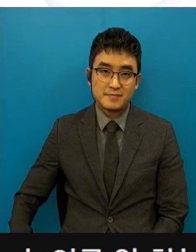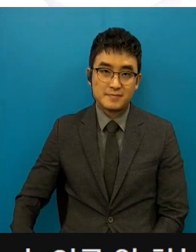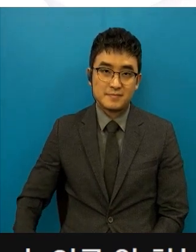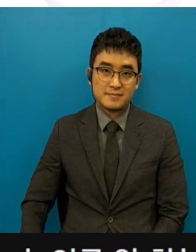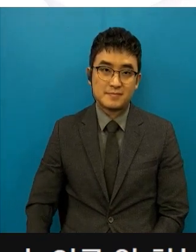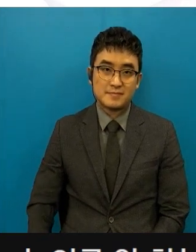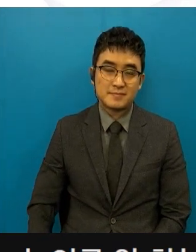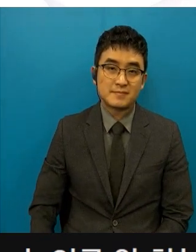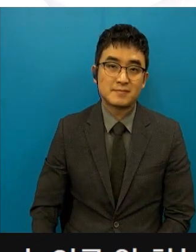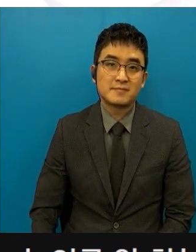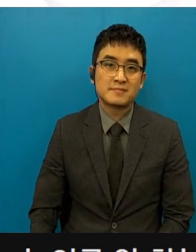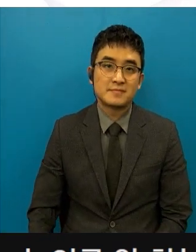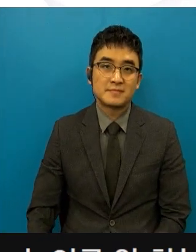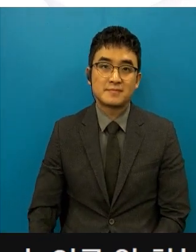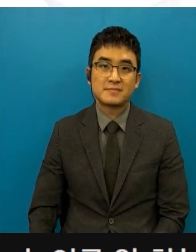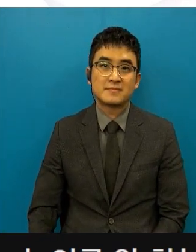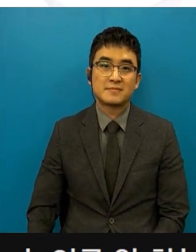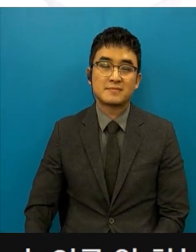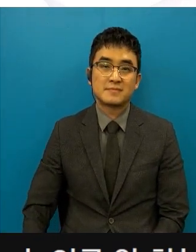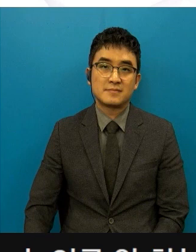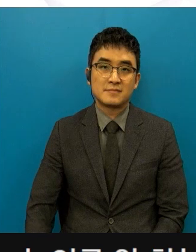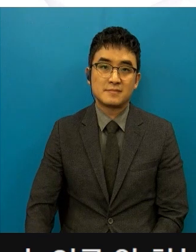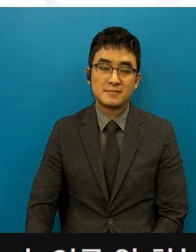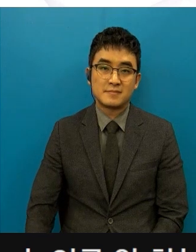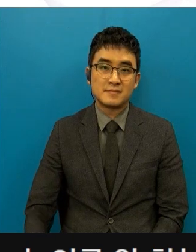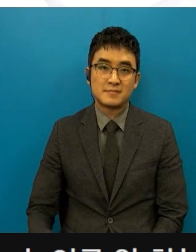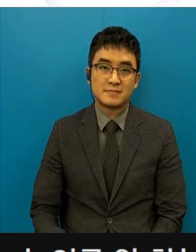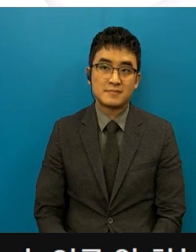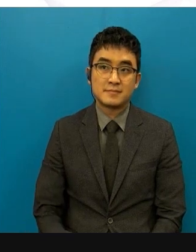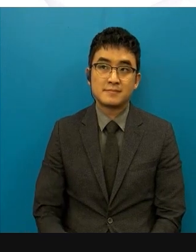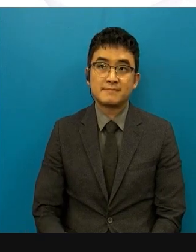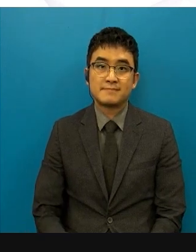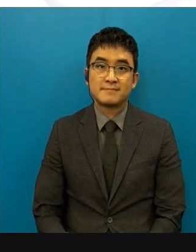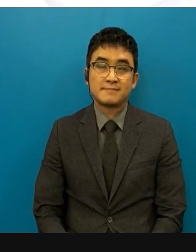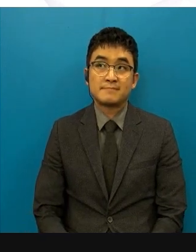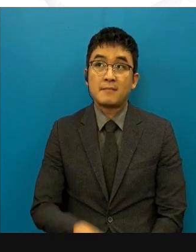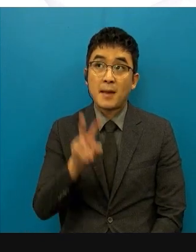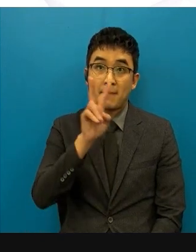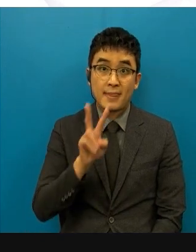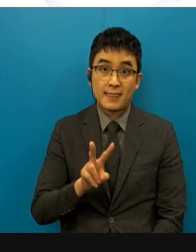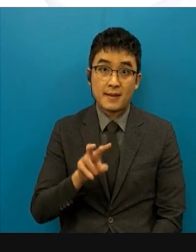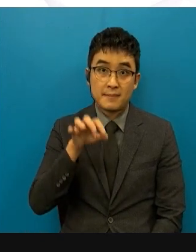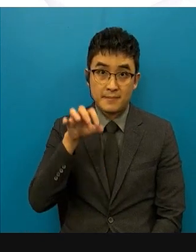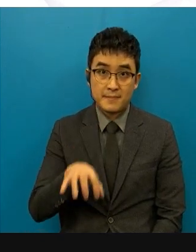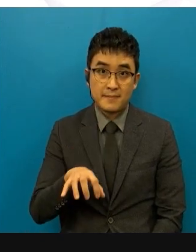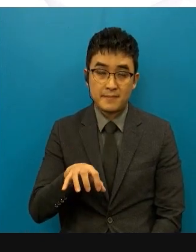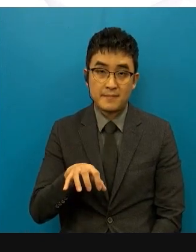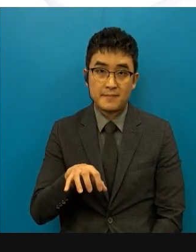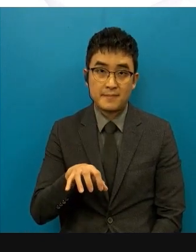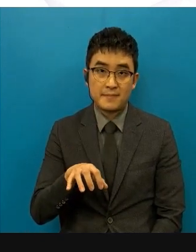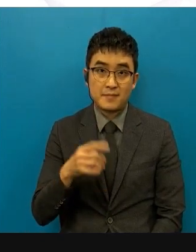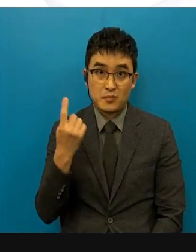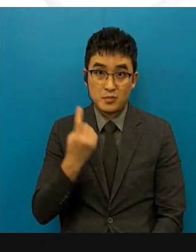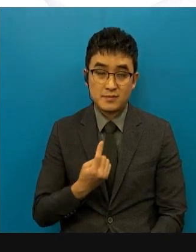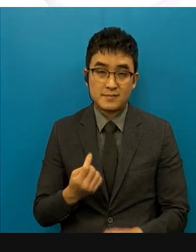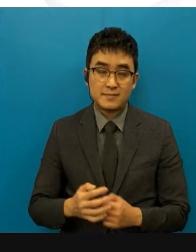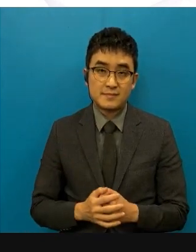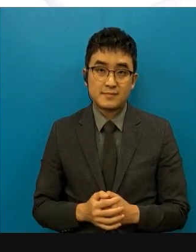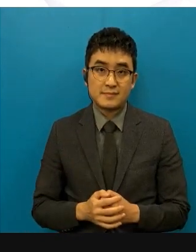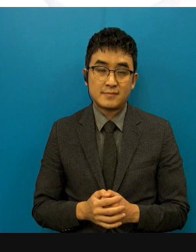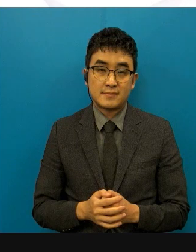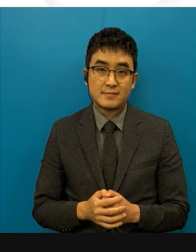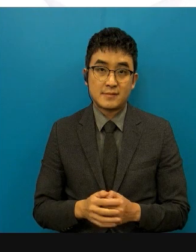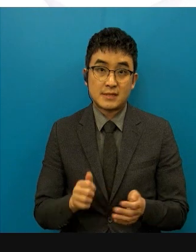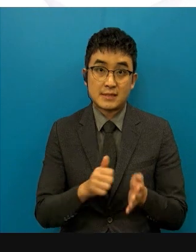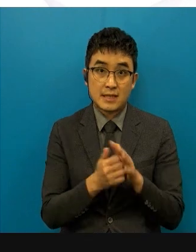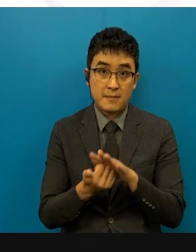Hello, this is Long from Vietnam. I have some question about your presentation about death statistic. In